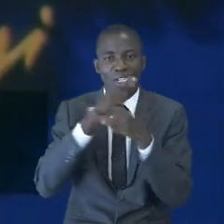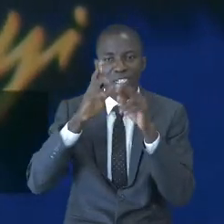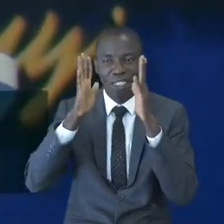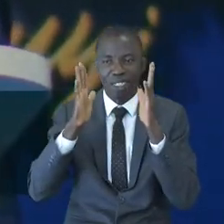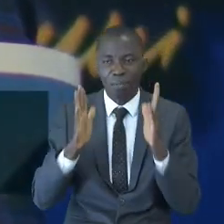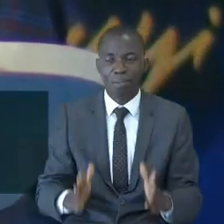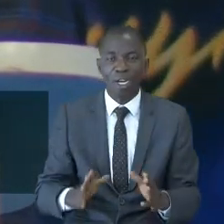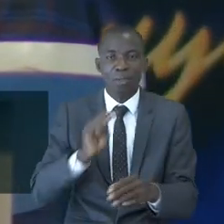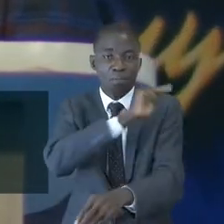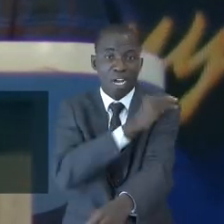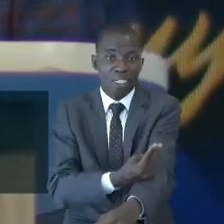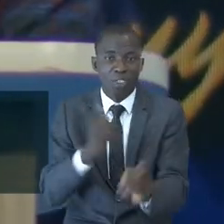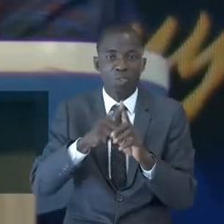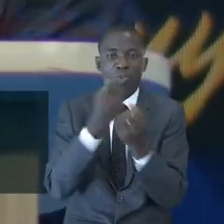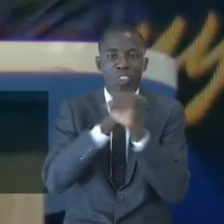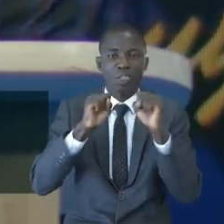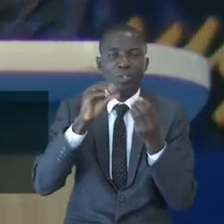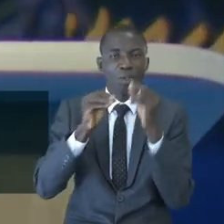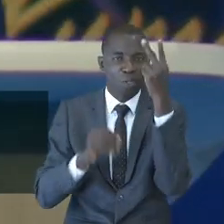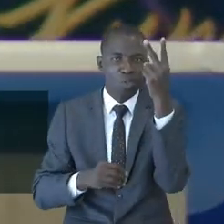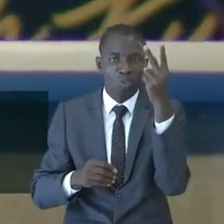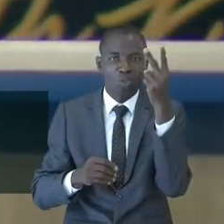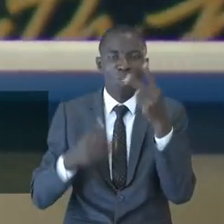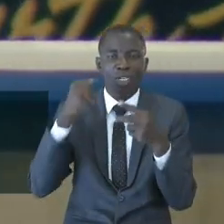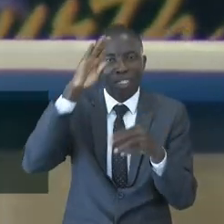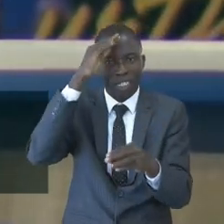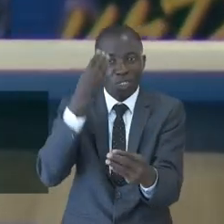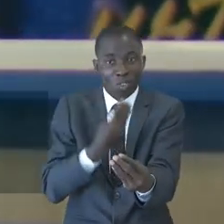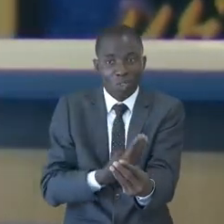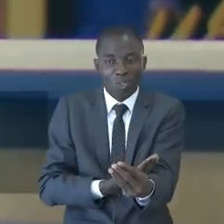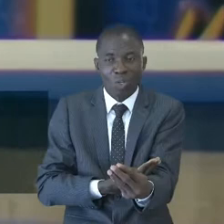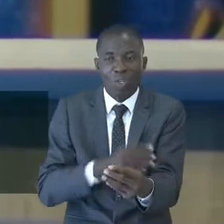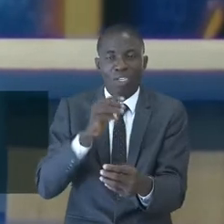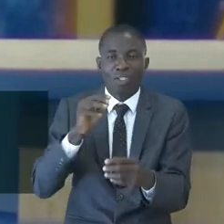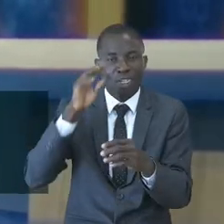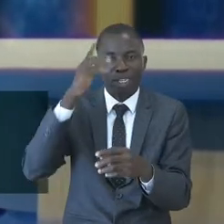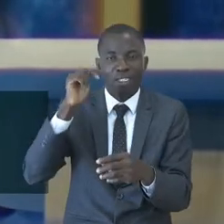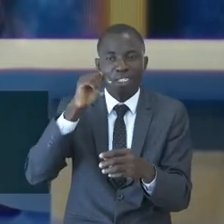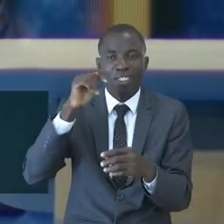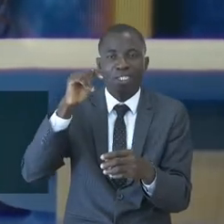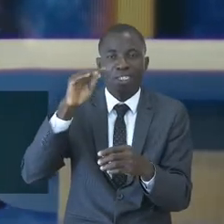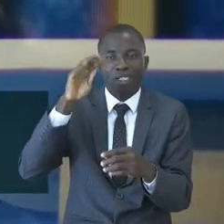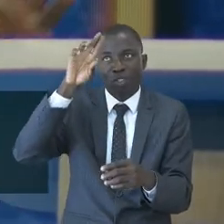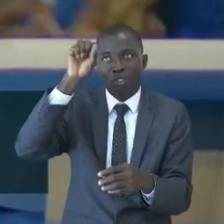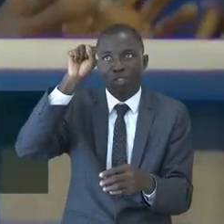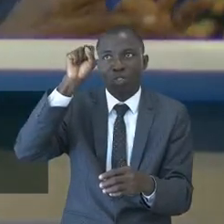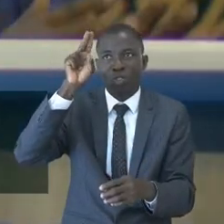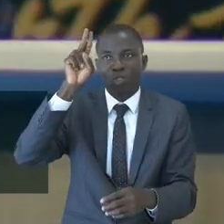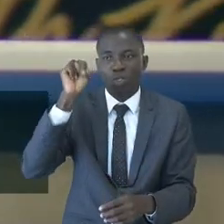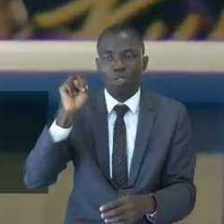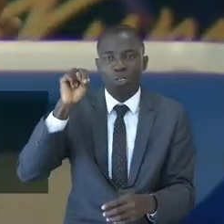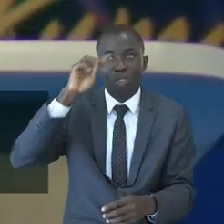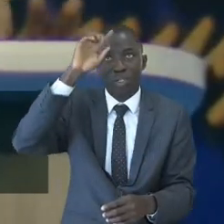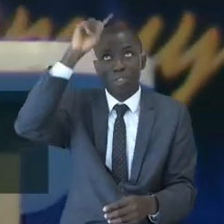mighty to save. Number two, the Son, S-U-N, the Son